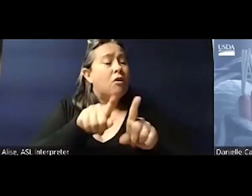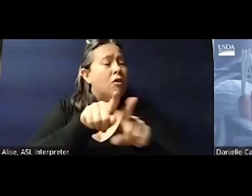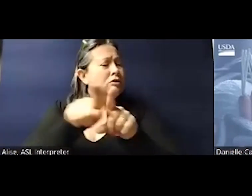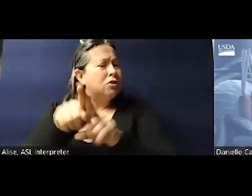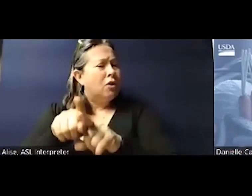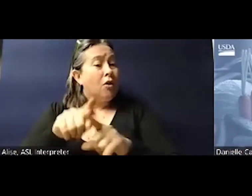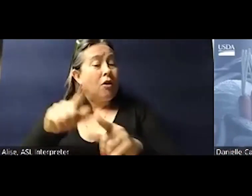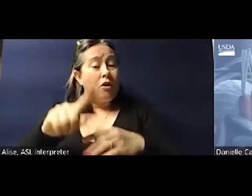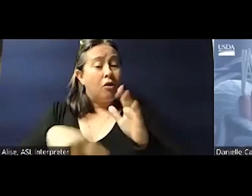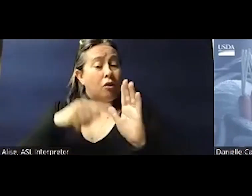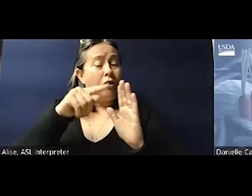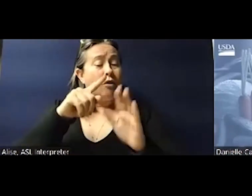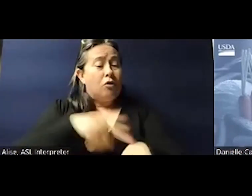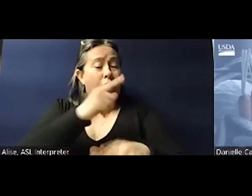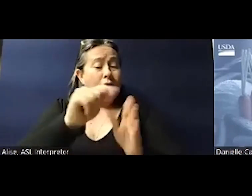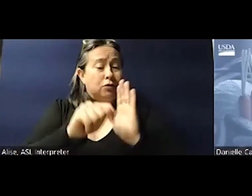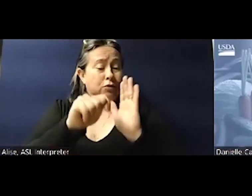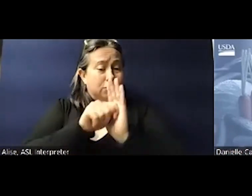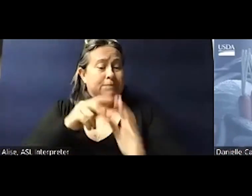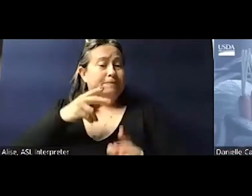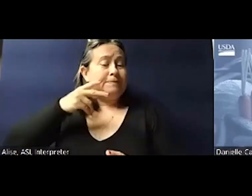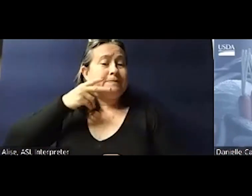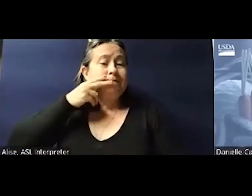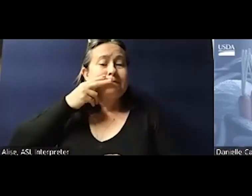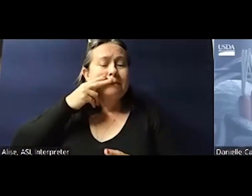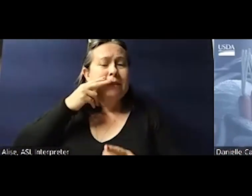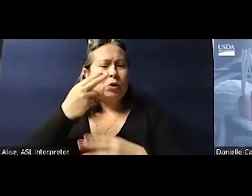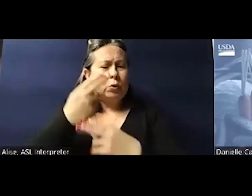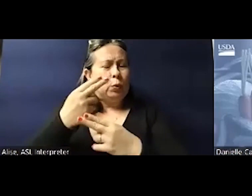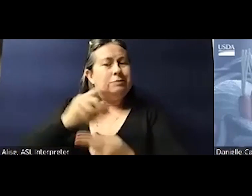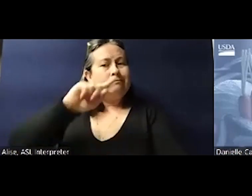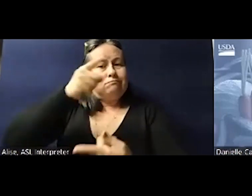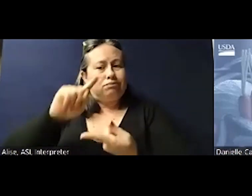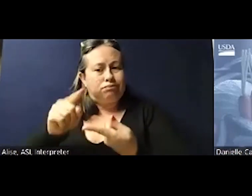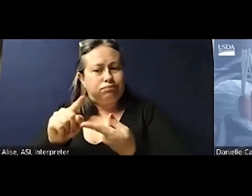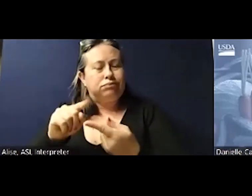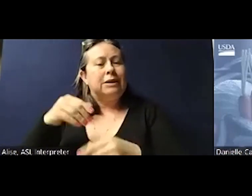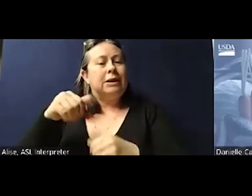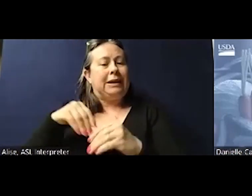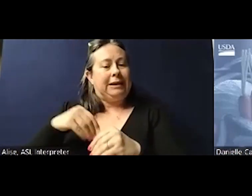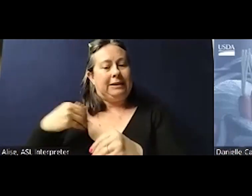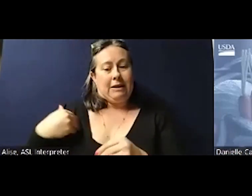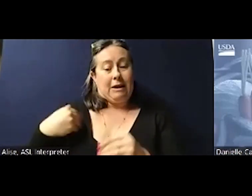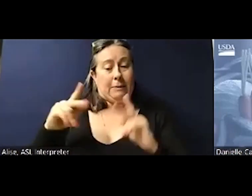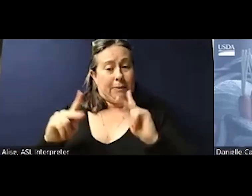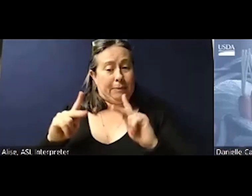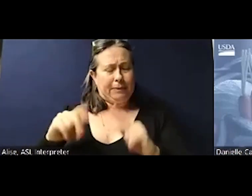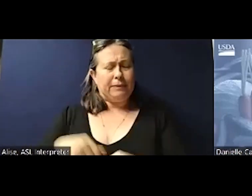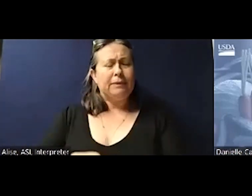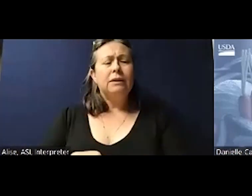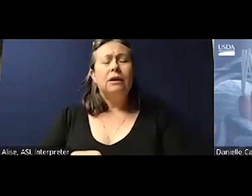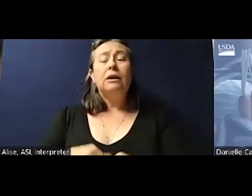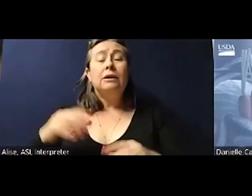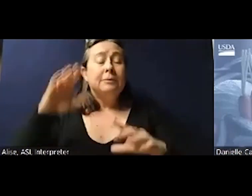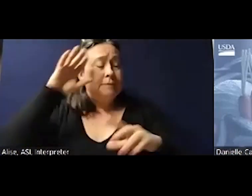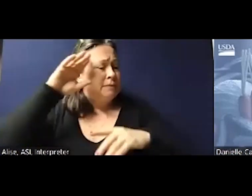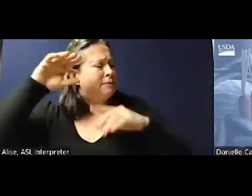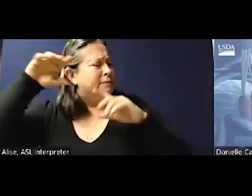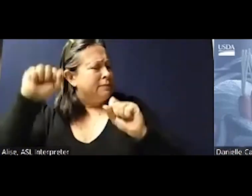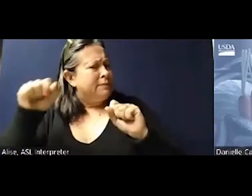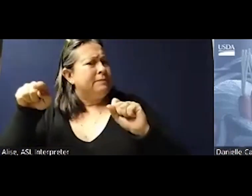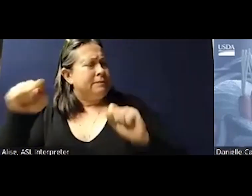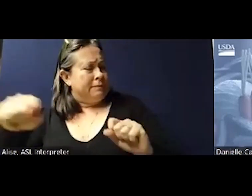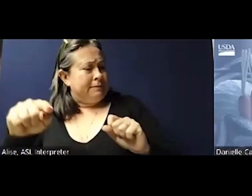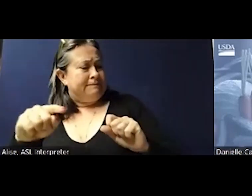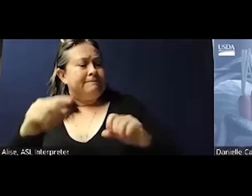young people. As I said, the Cancer Moonshot mission started in 2016 when then Vice President Biden led an effort to double the rate of progress against